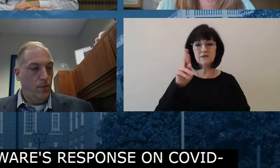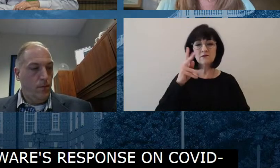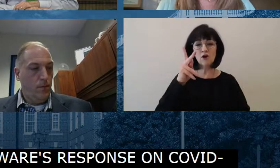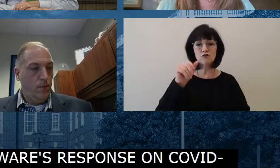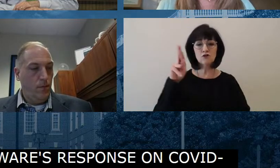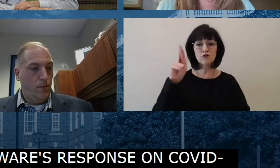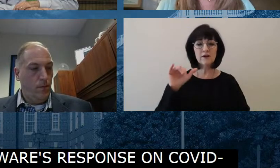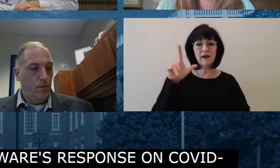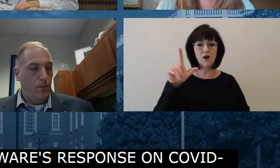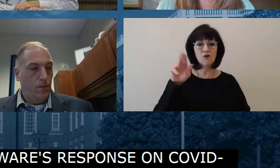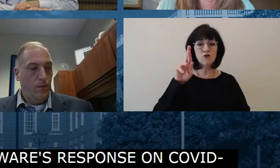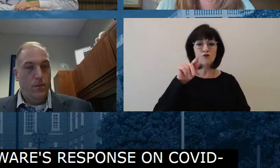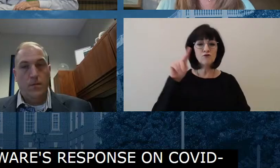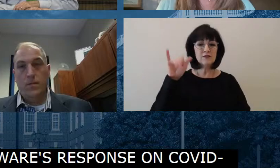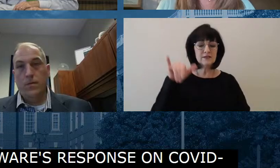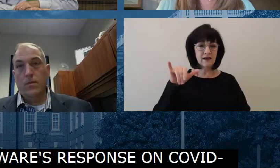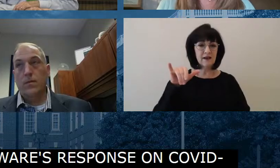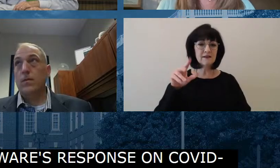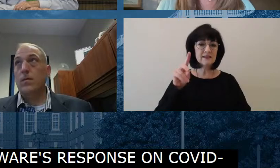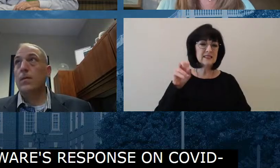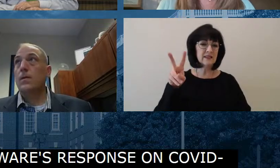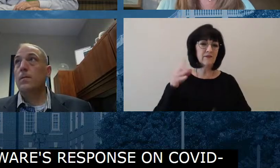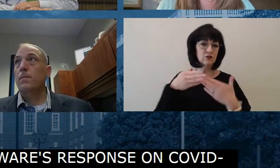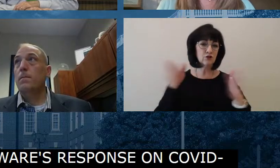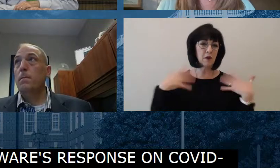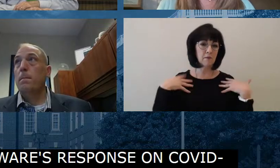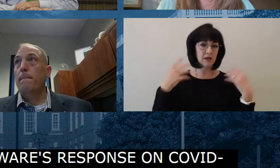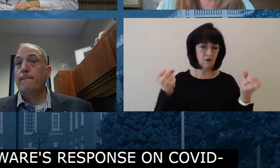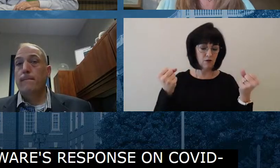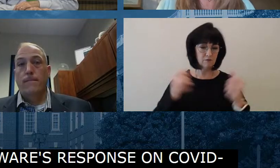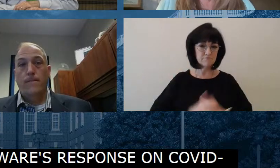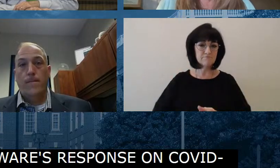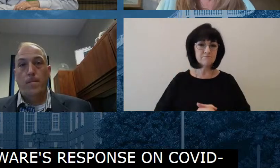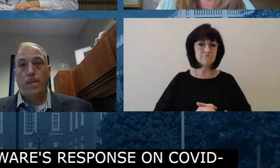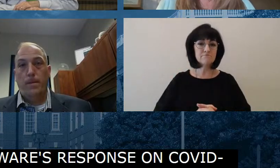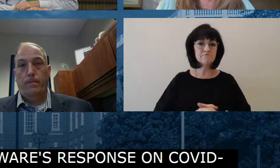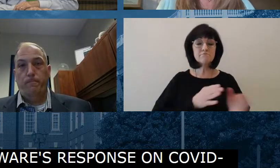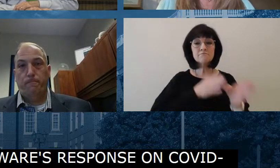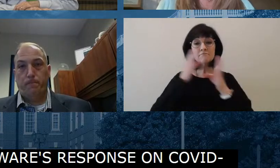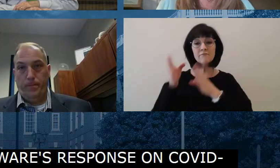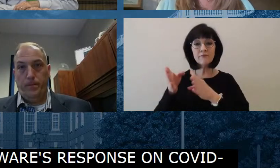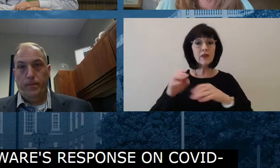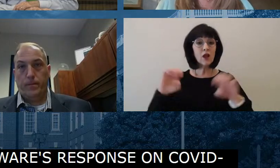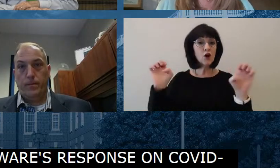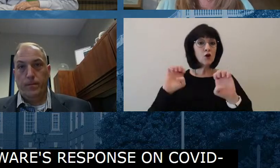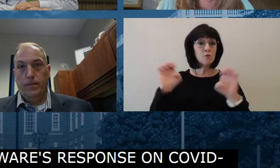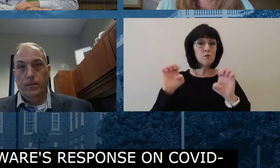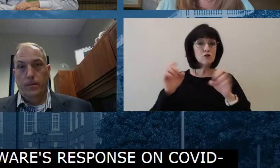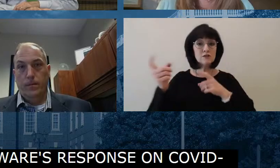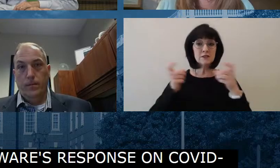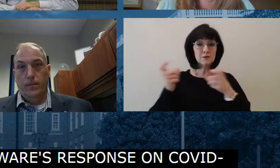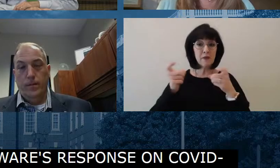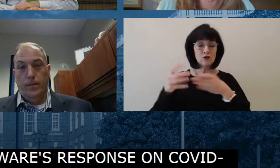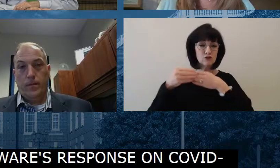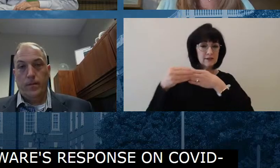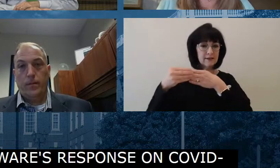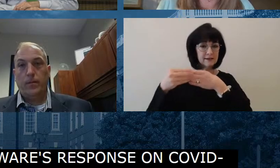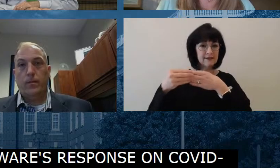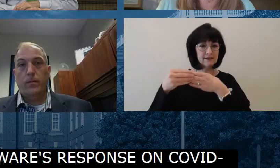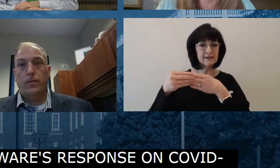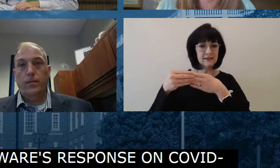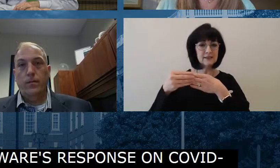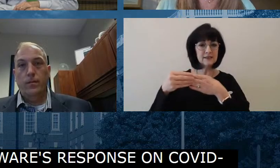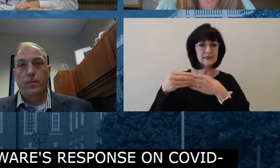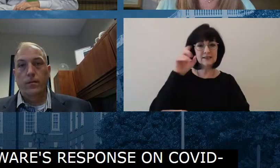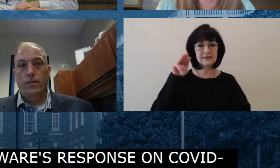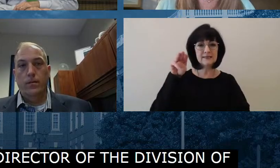the director of the Division of Public Health. Our emergency management expert and lead, AJ Shaw, is with us